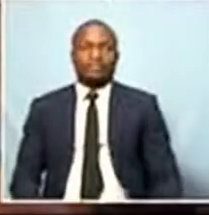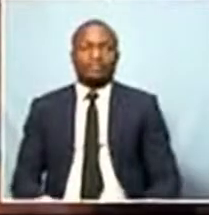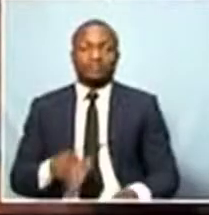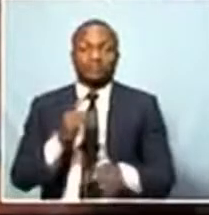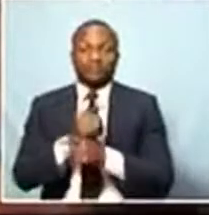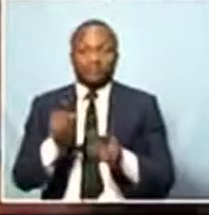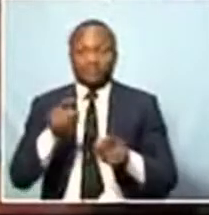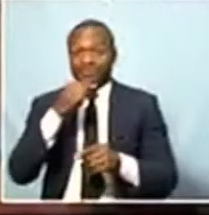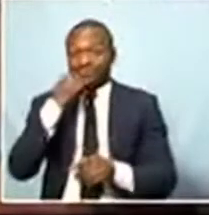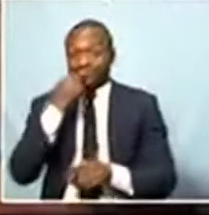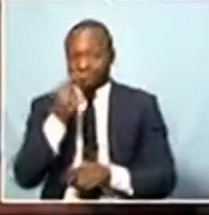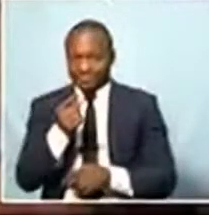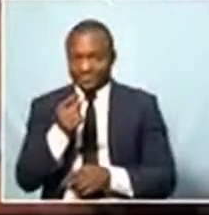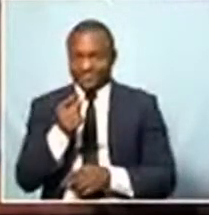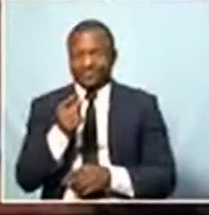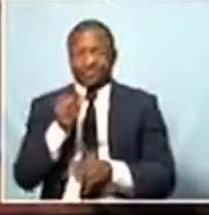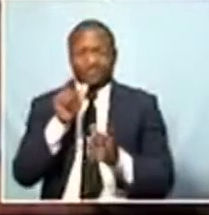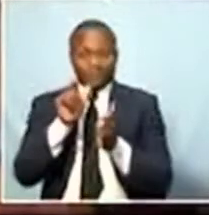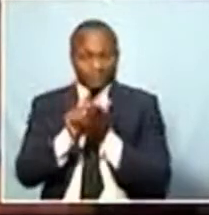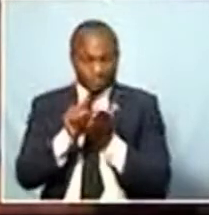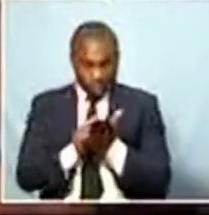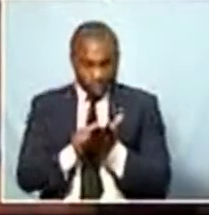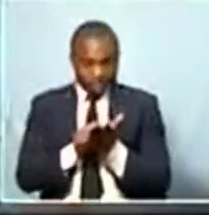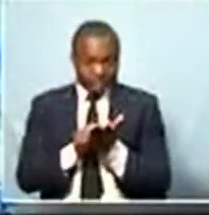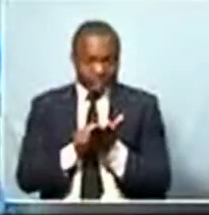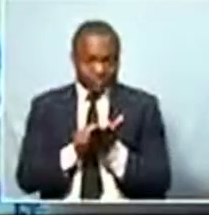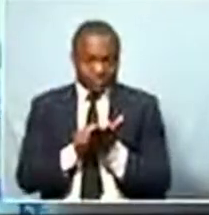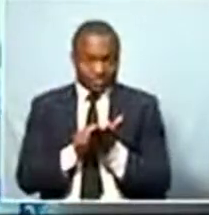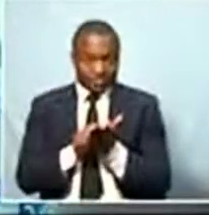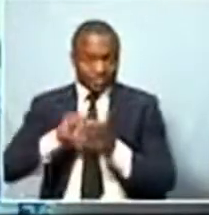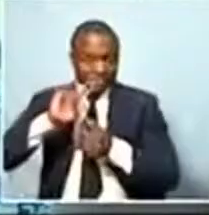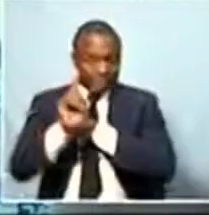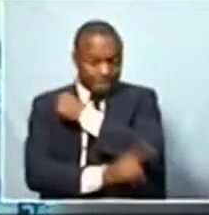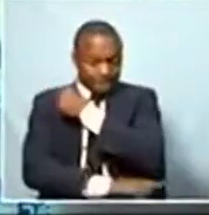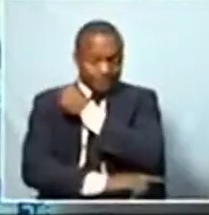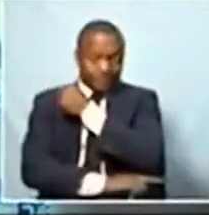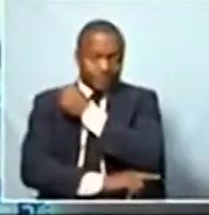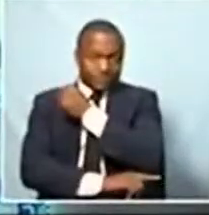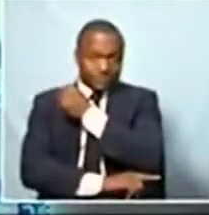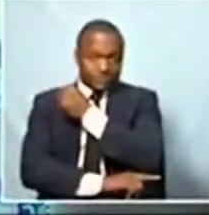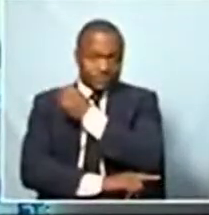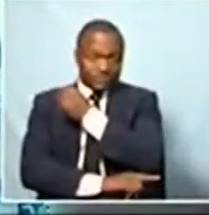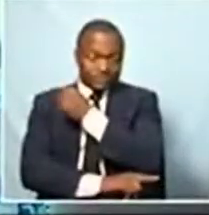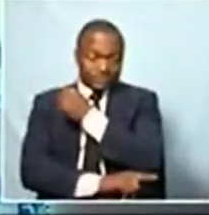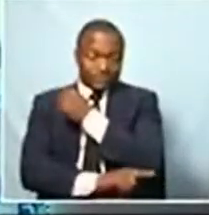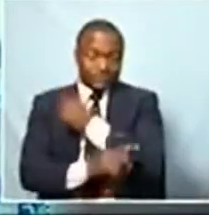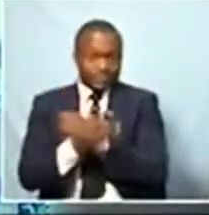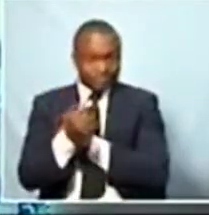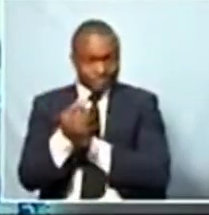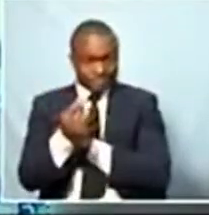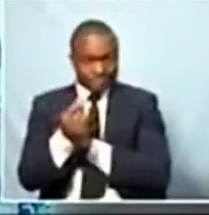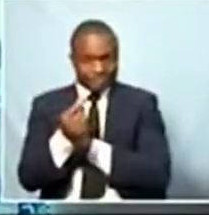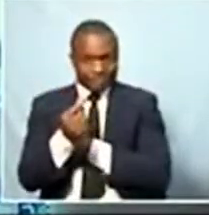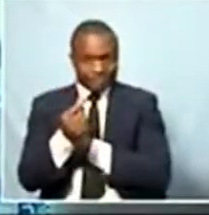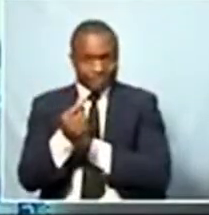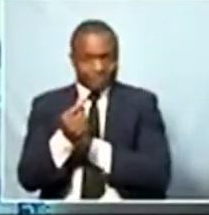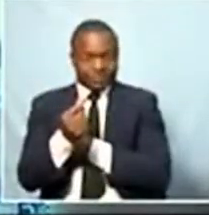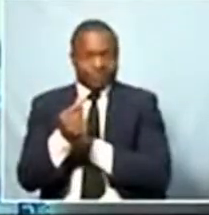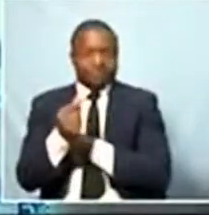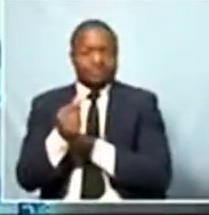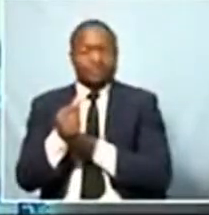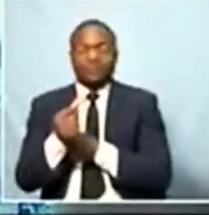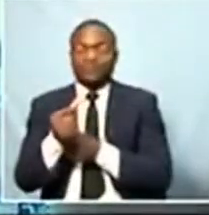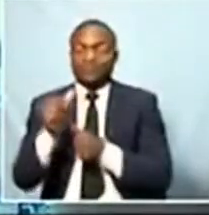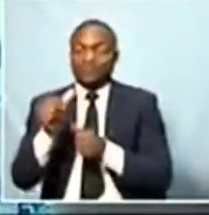Just to say that the law on the penalty fee, there's no exception, it applies to all.